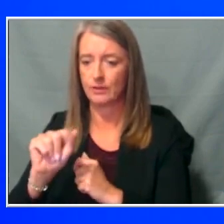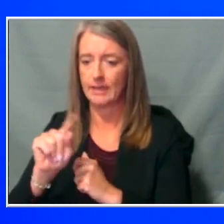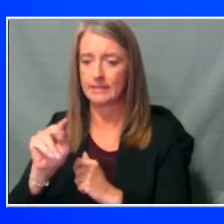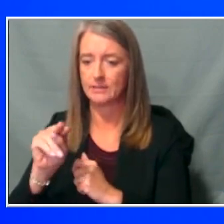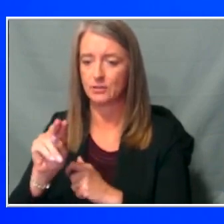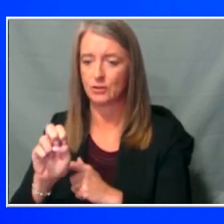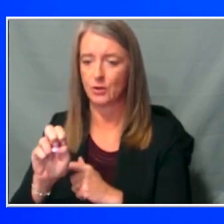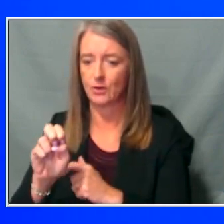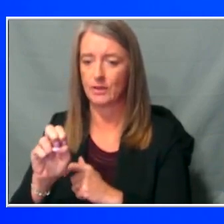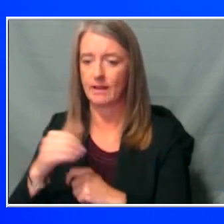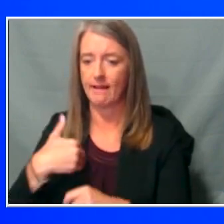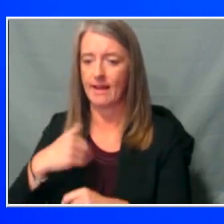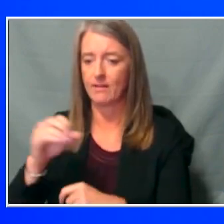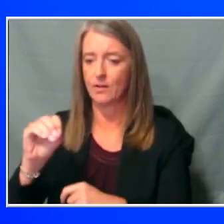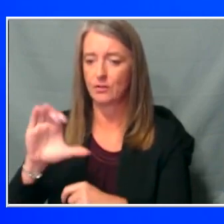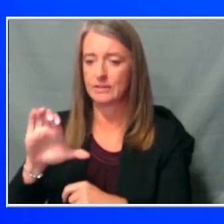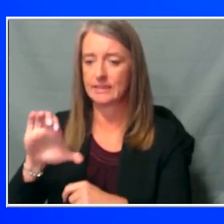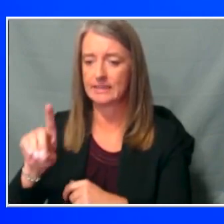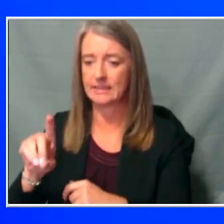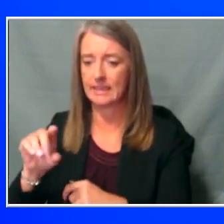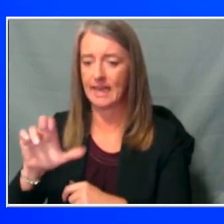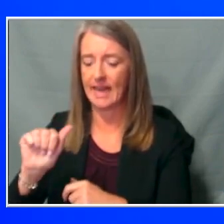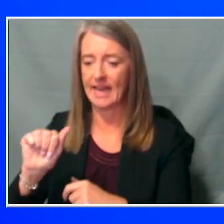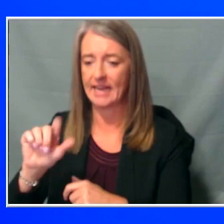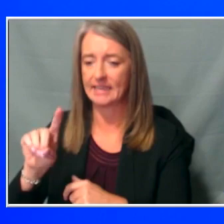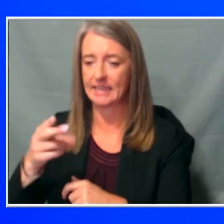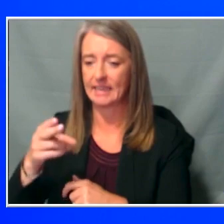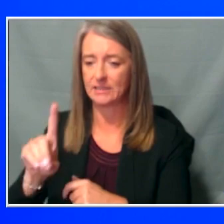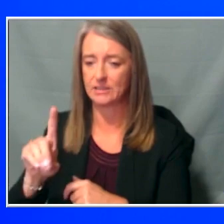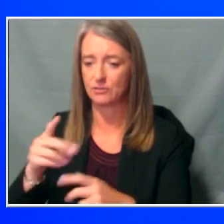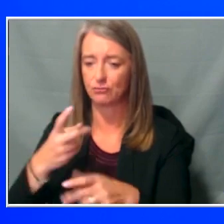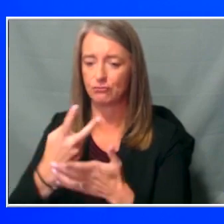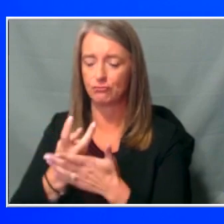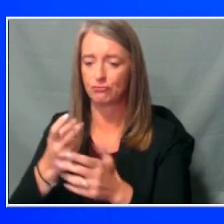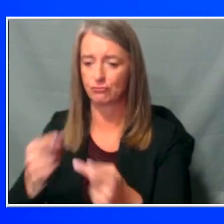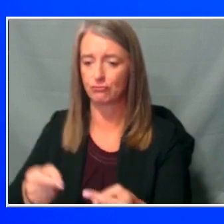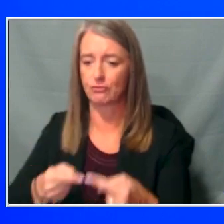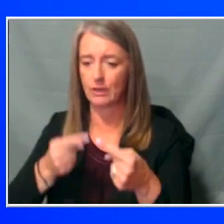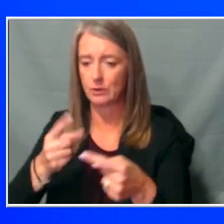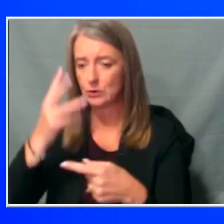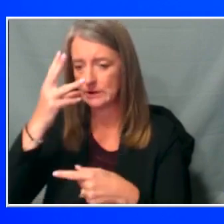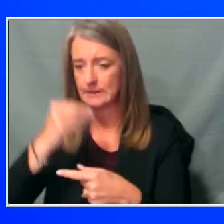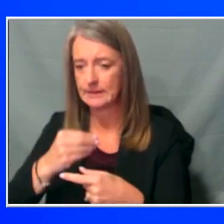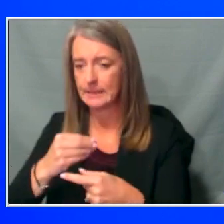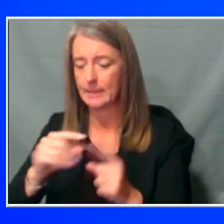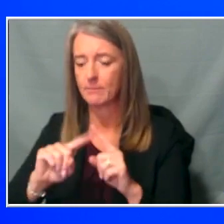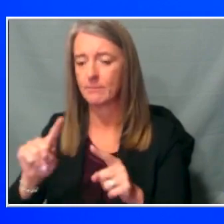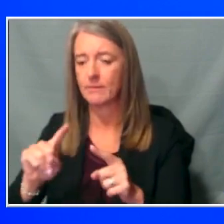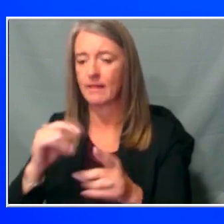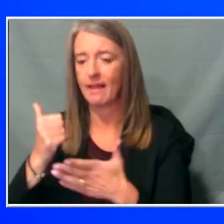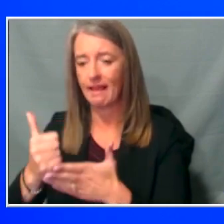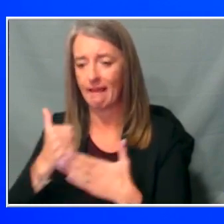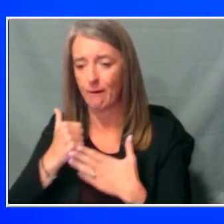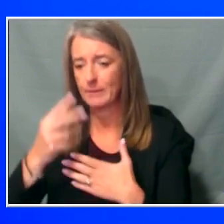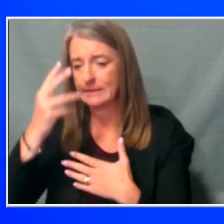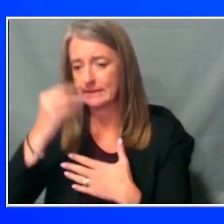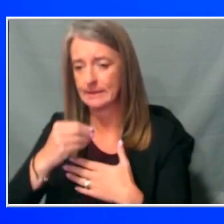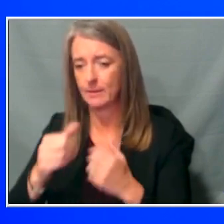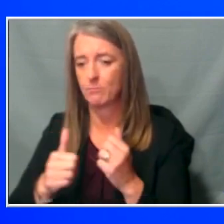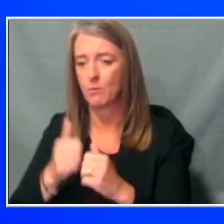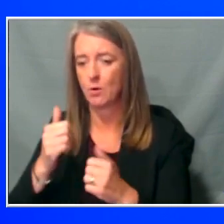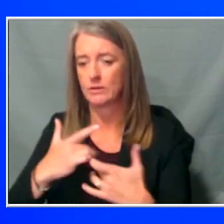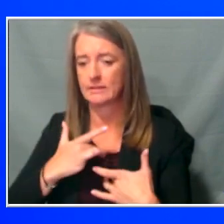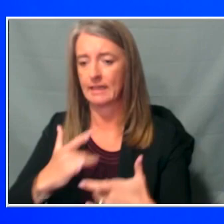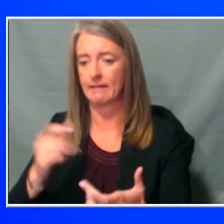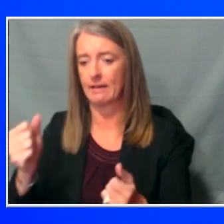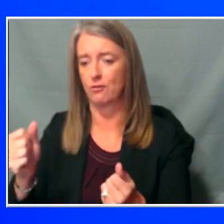I have OCD and ADHD. I struggle to sleep, and that's something that I was on that helped me sleep. That was most likely a